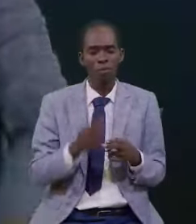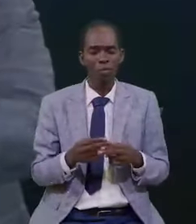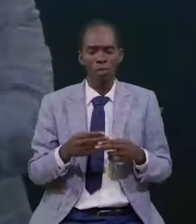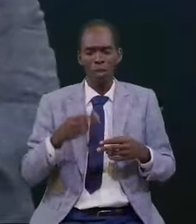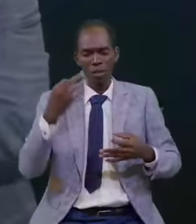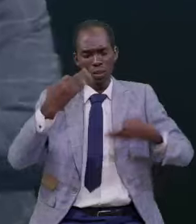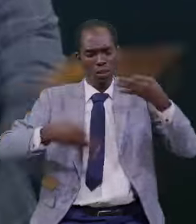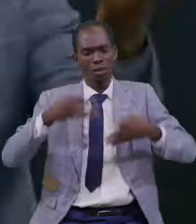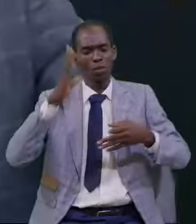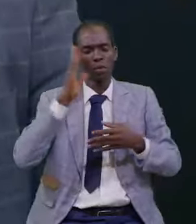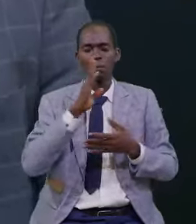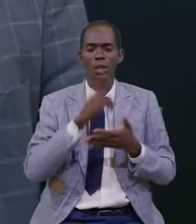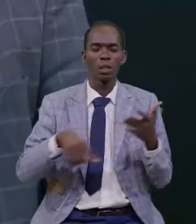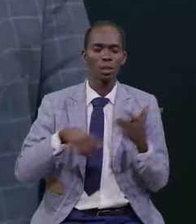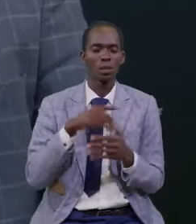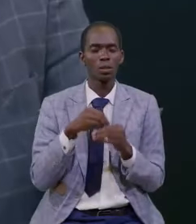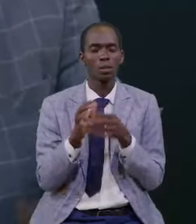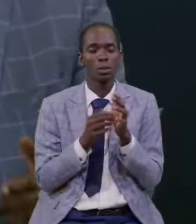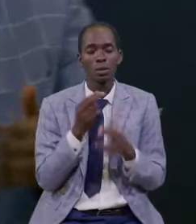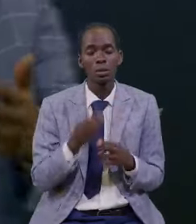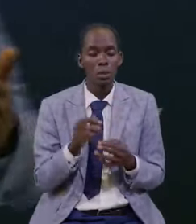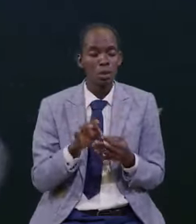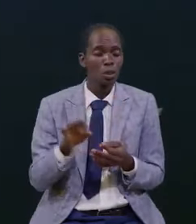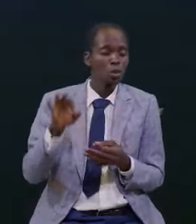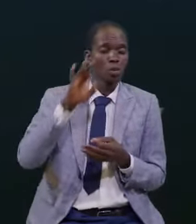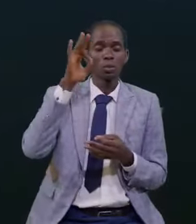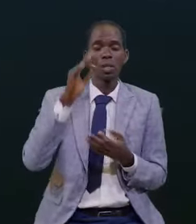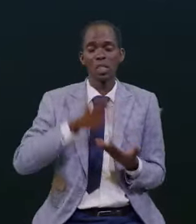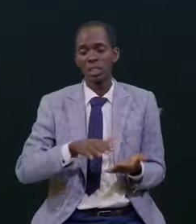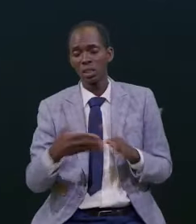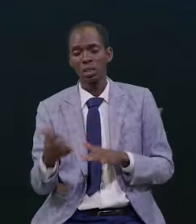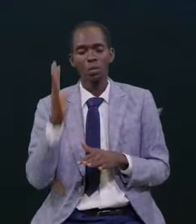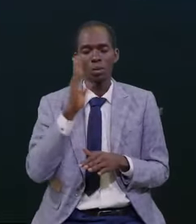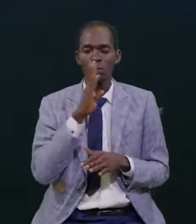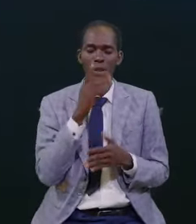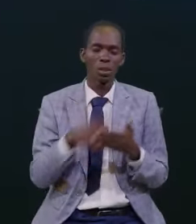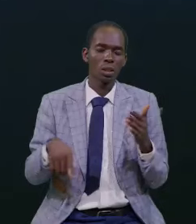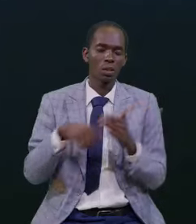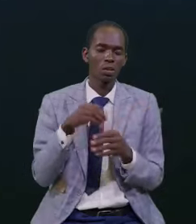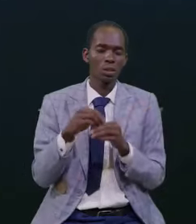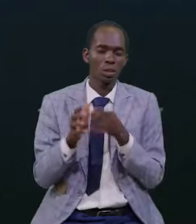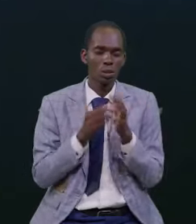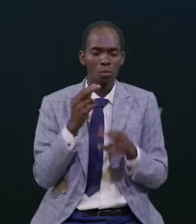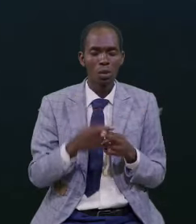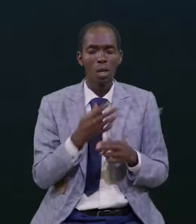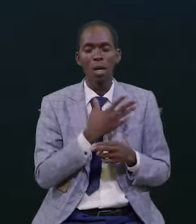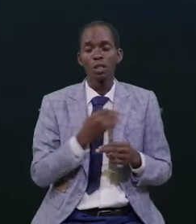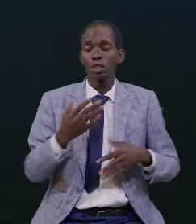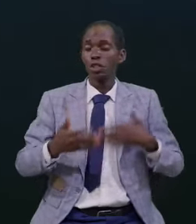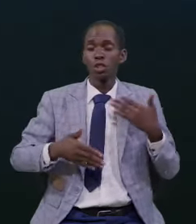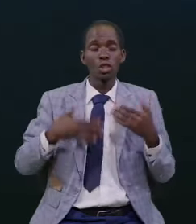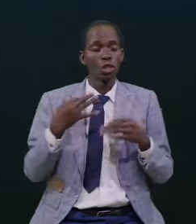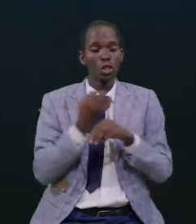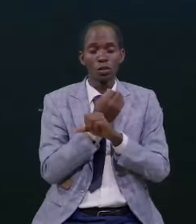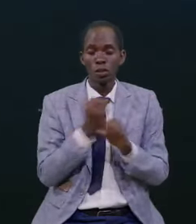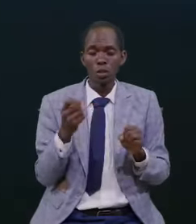canceled. Spiritual death will be canceled. And the joy of salvation, the evidence of